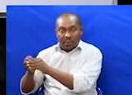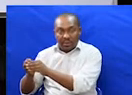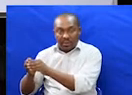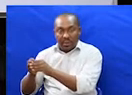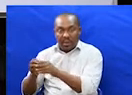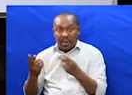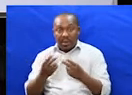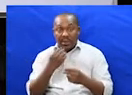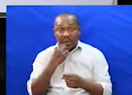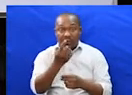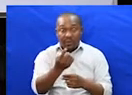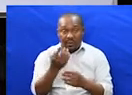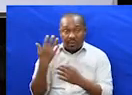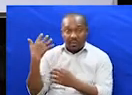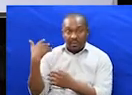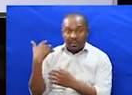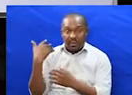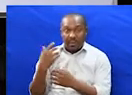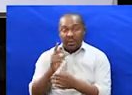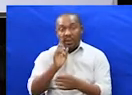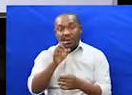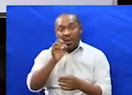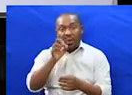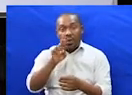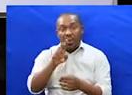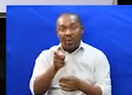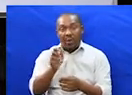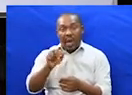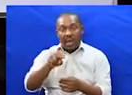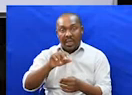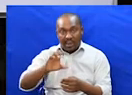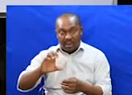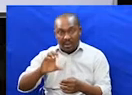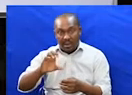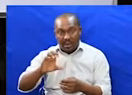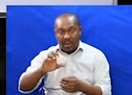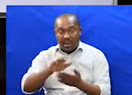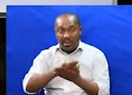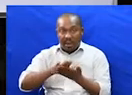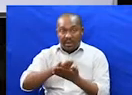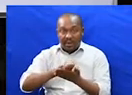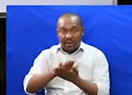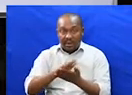As I told you earlier, there are organic bases. So in DNA,